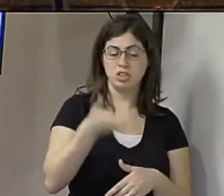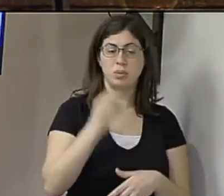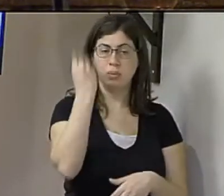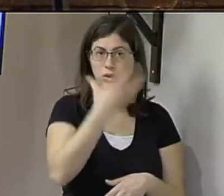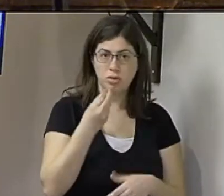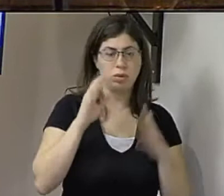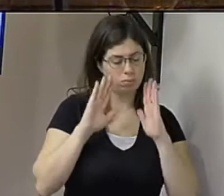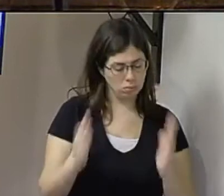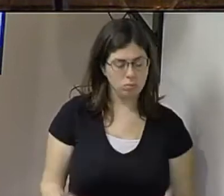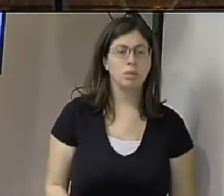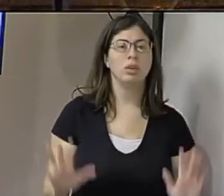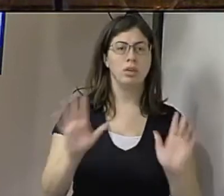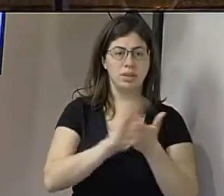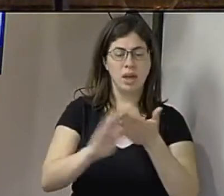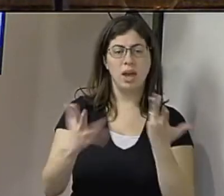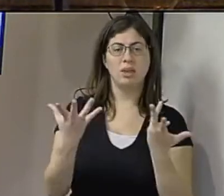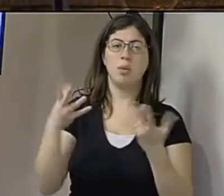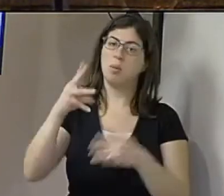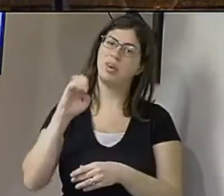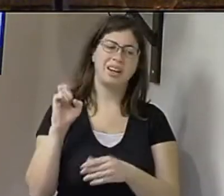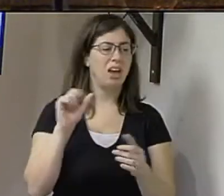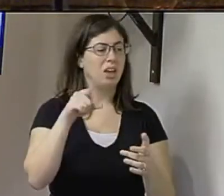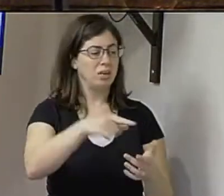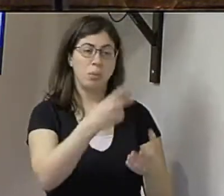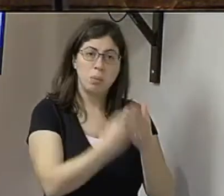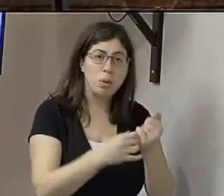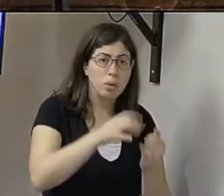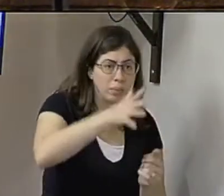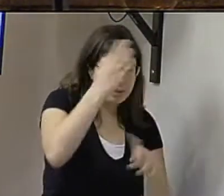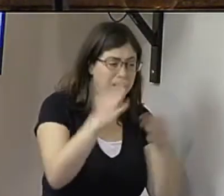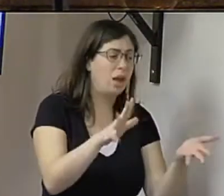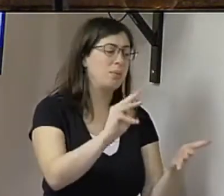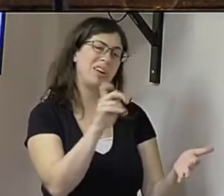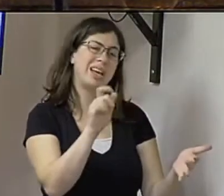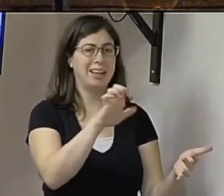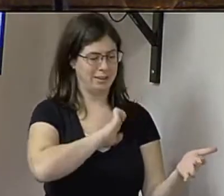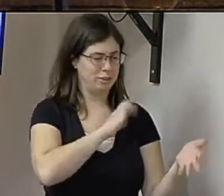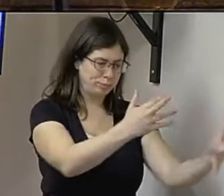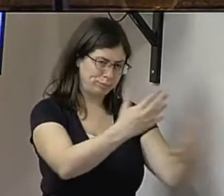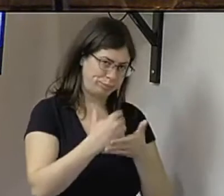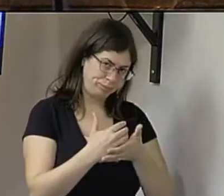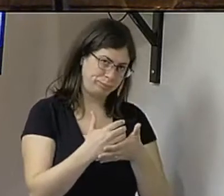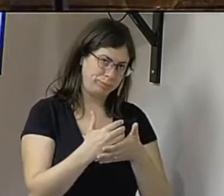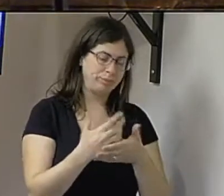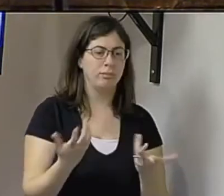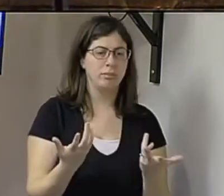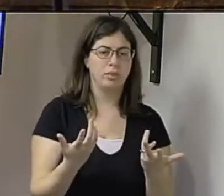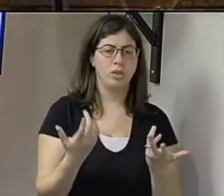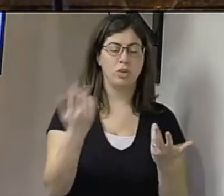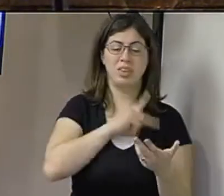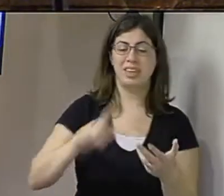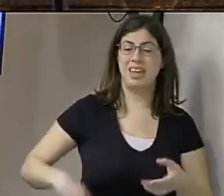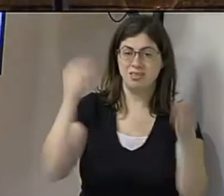died, Mordecai took her as his own daughter. So when the king's order and his edict were proclaimed, and